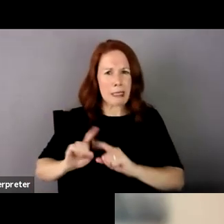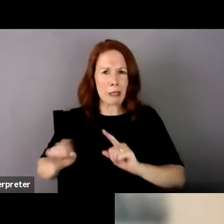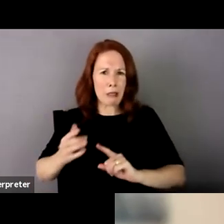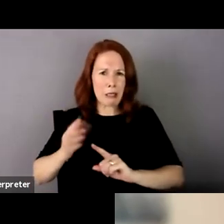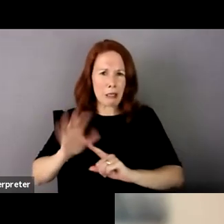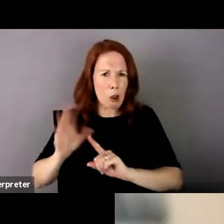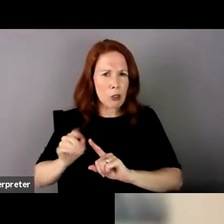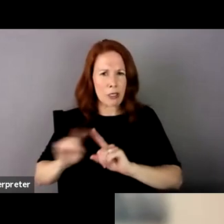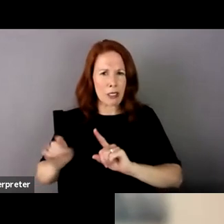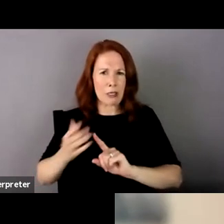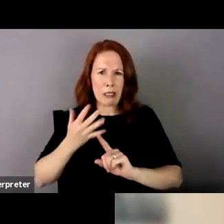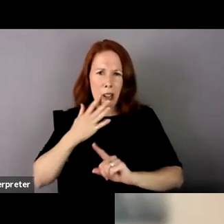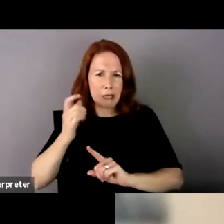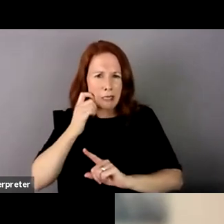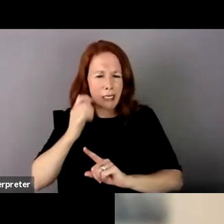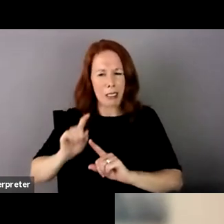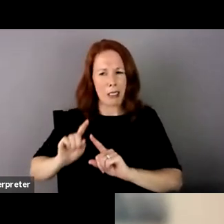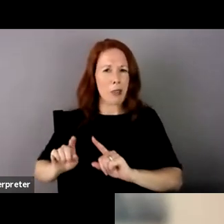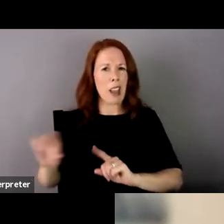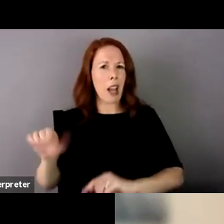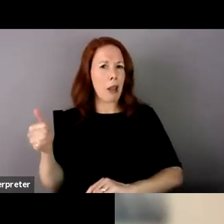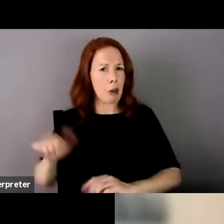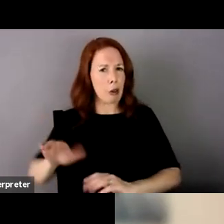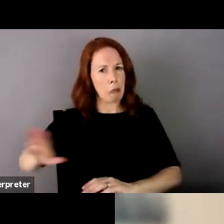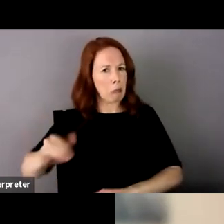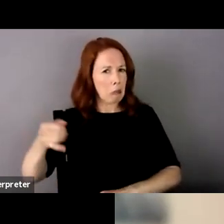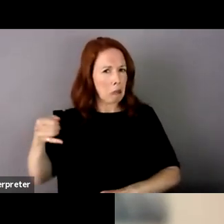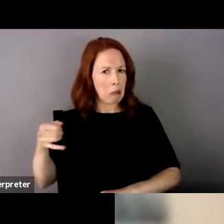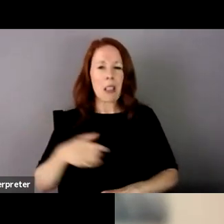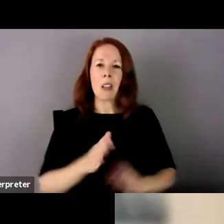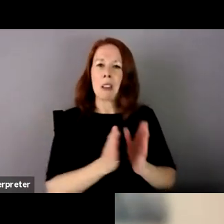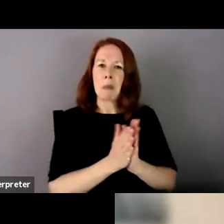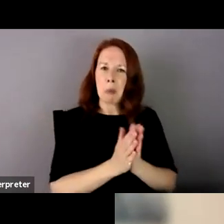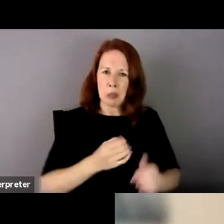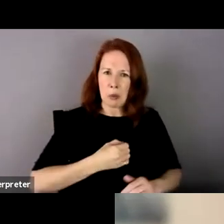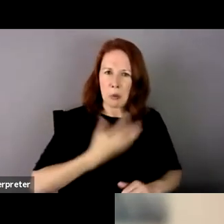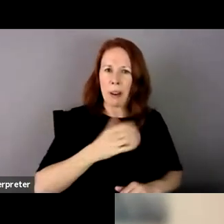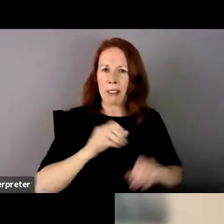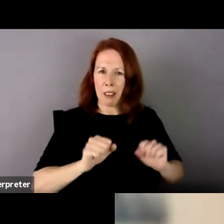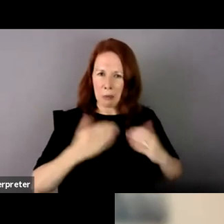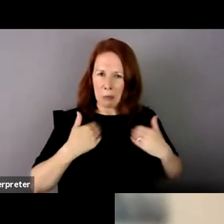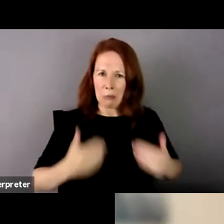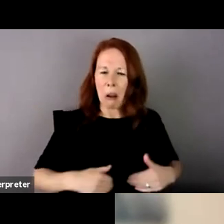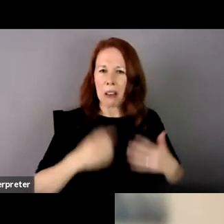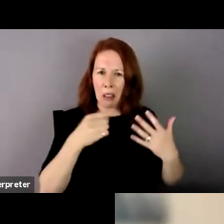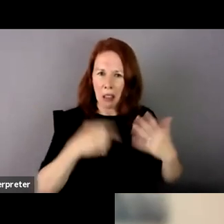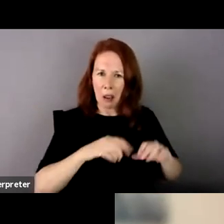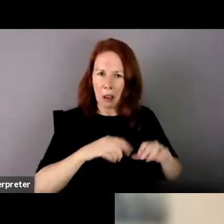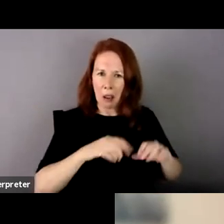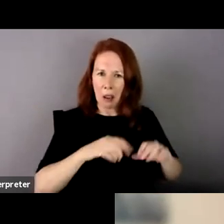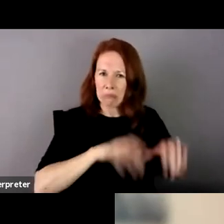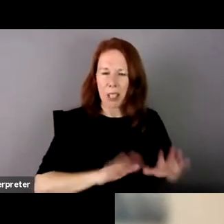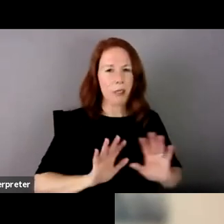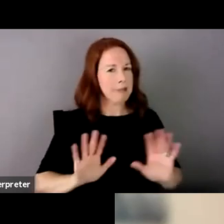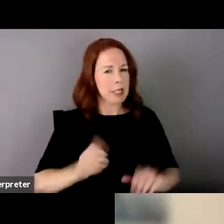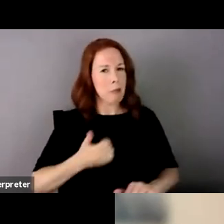they continue to be othered in our cultural memories and in our minds. So as a novelist, that's what I